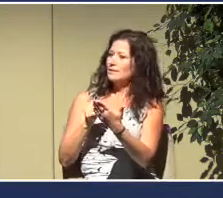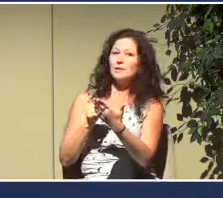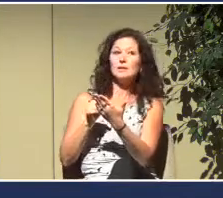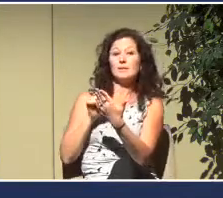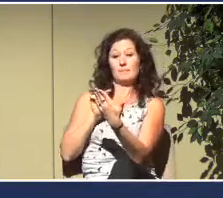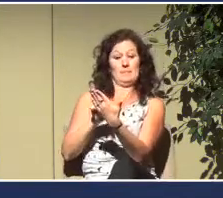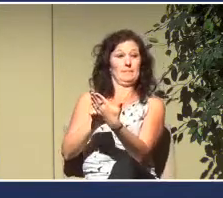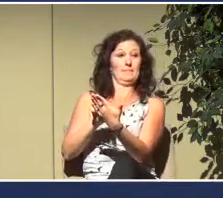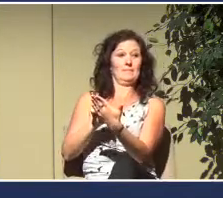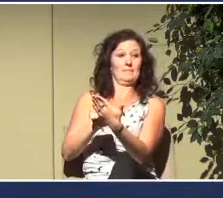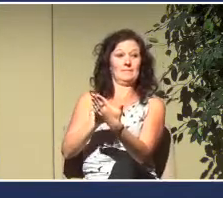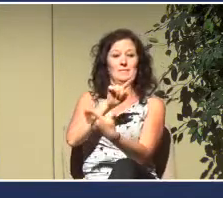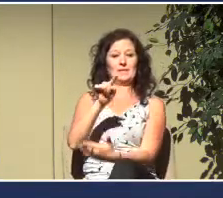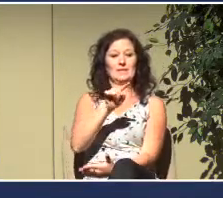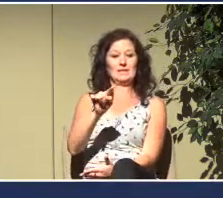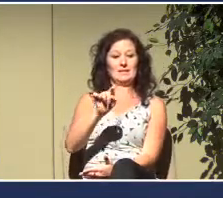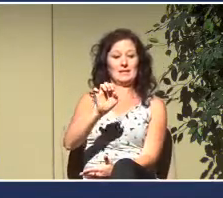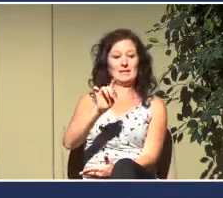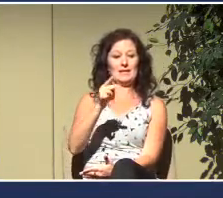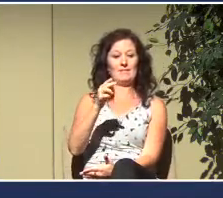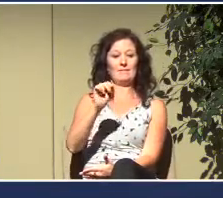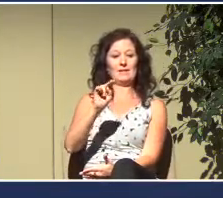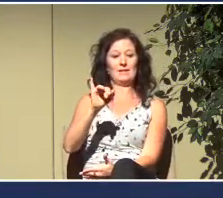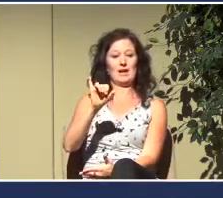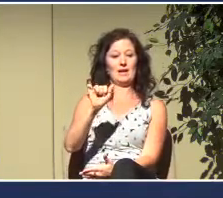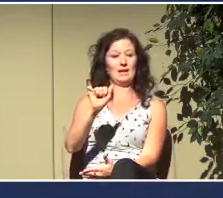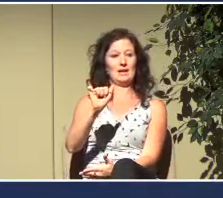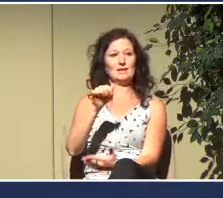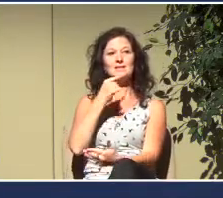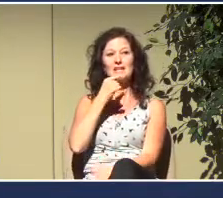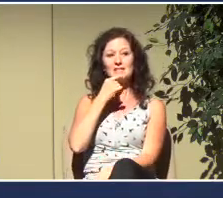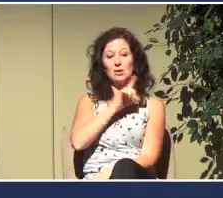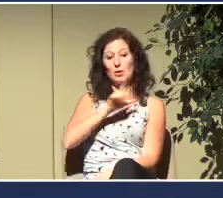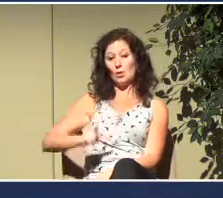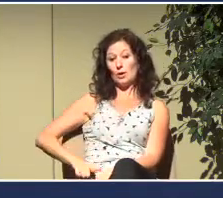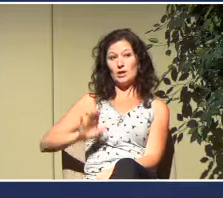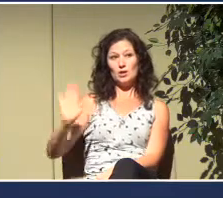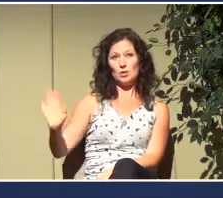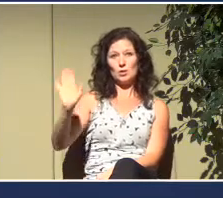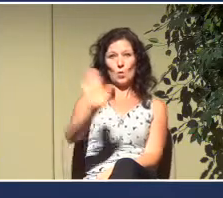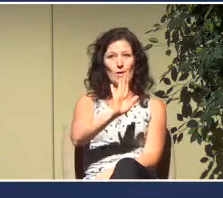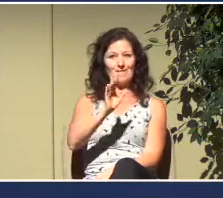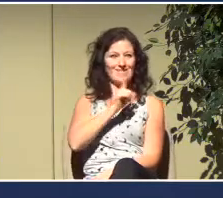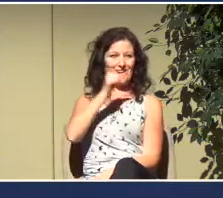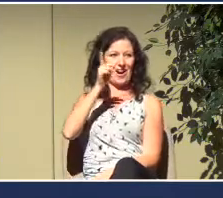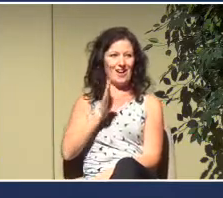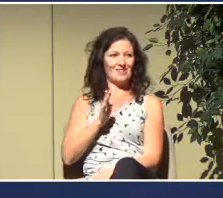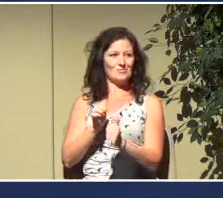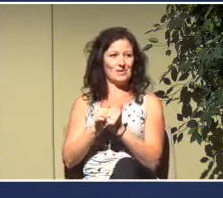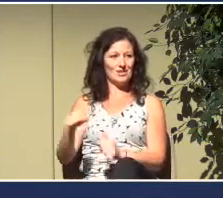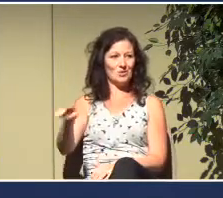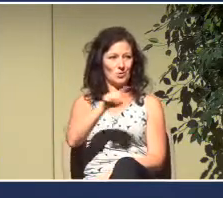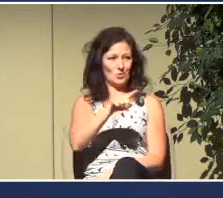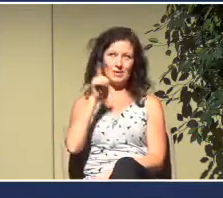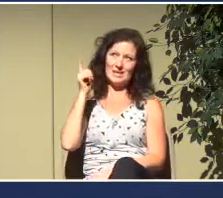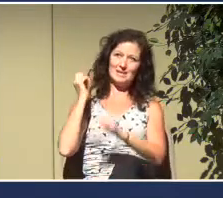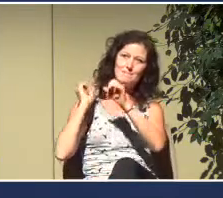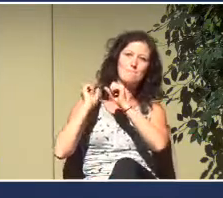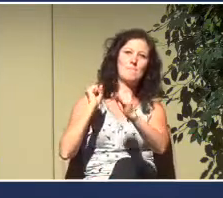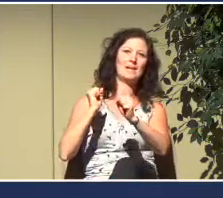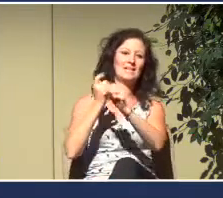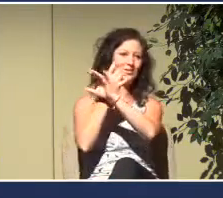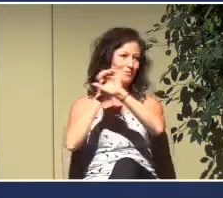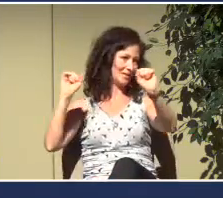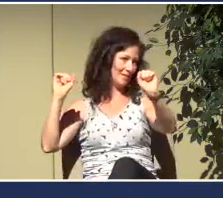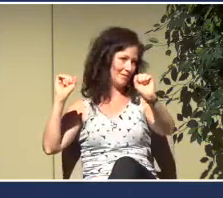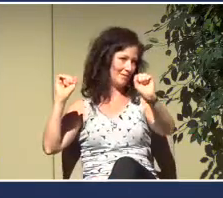Scripture says, Zephaniah 3:17, the Lord your God is with you. He is mighty to save. He will take great